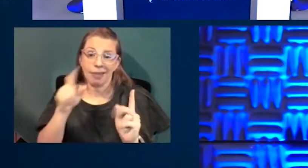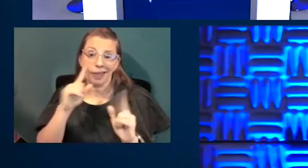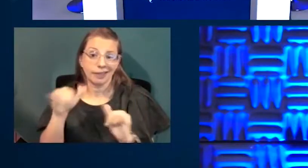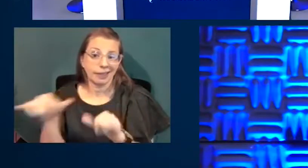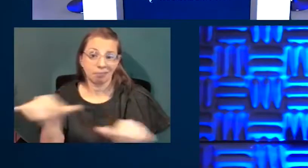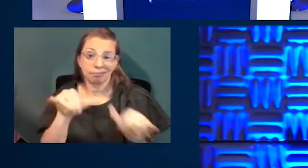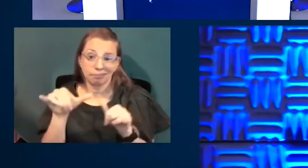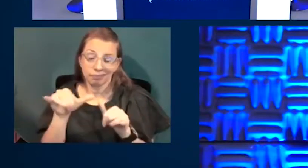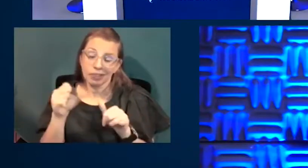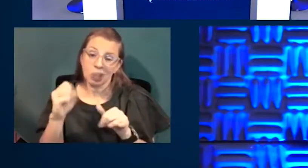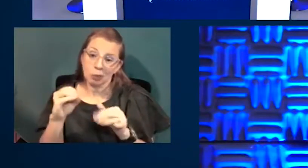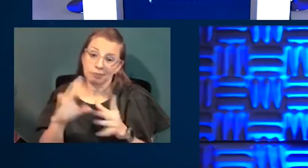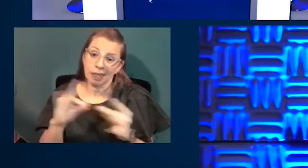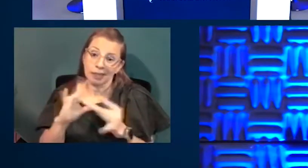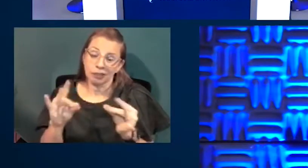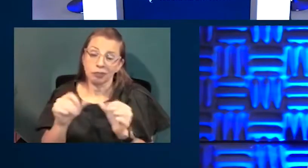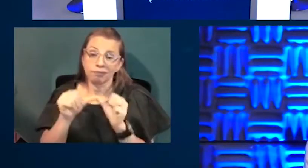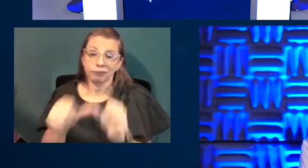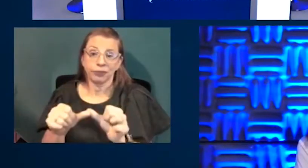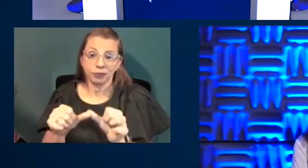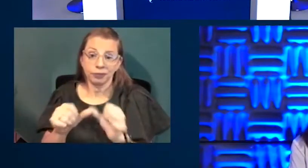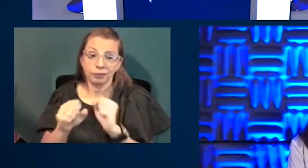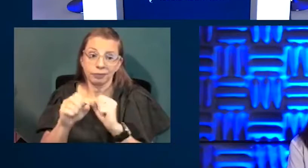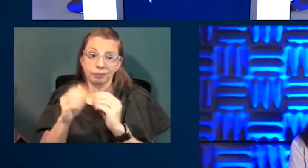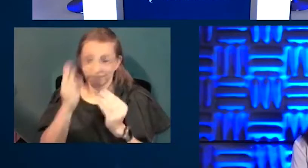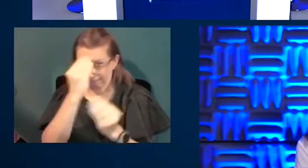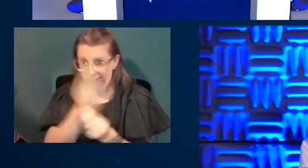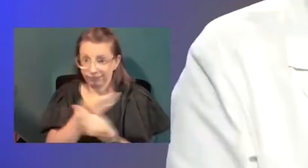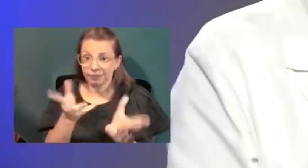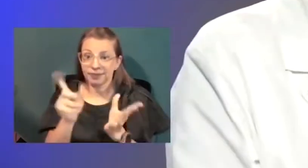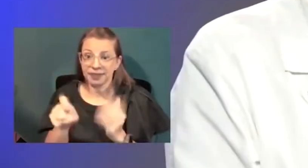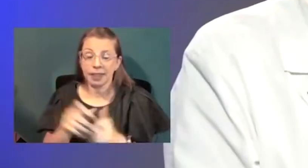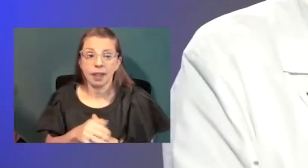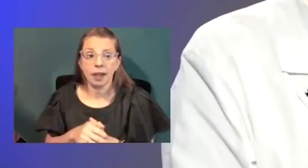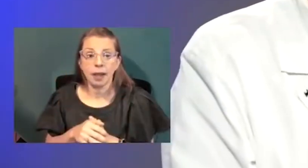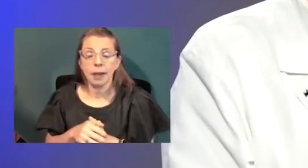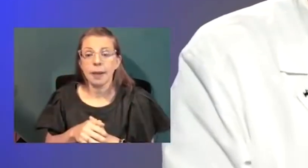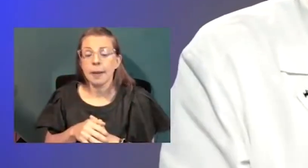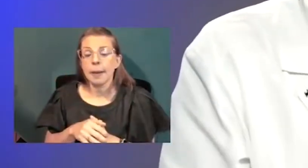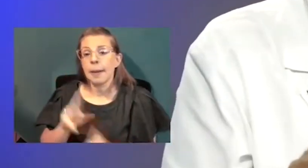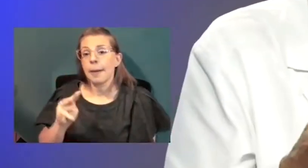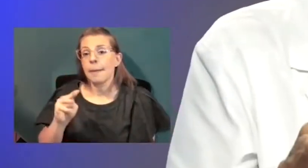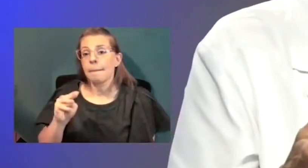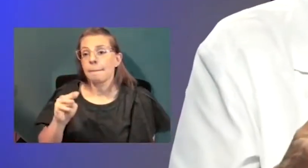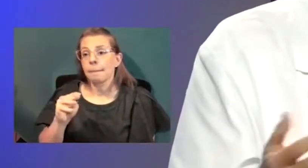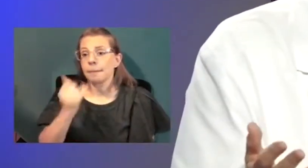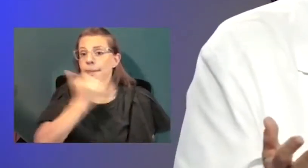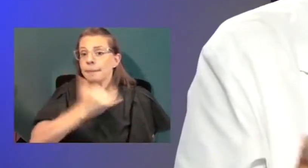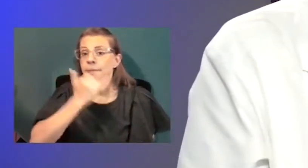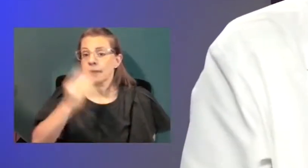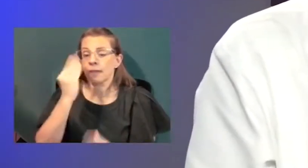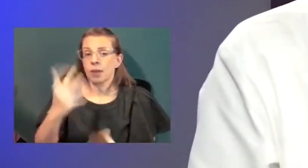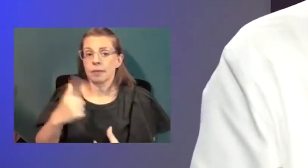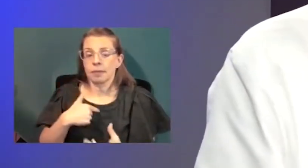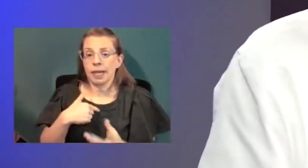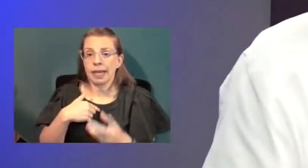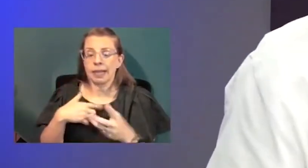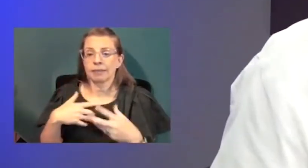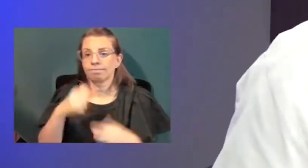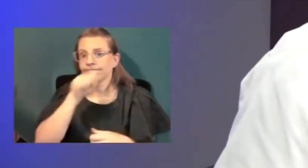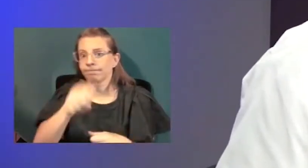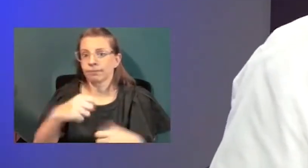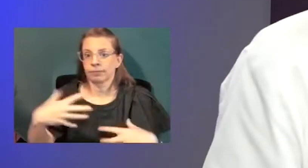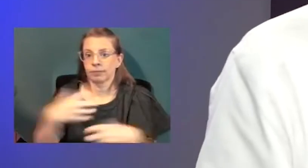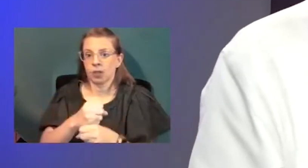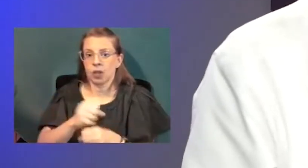to your point about misinformation. We coined a term earlier this week. Anybody who watches the program regularly knows that I love acronyms. RURI. Don't